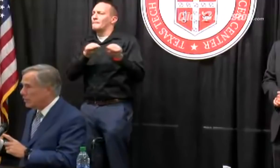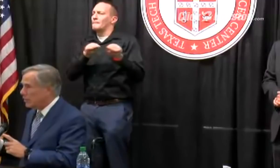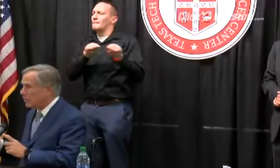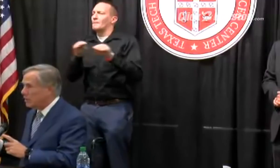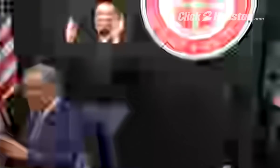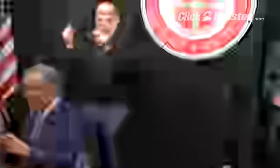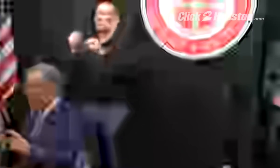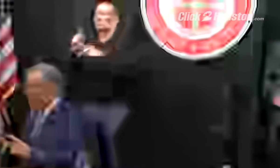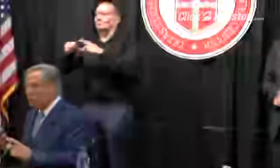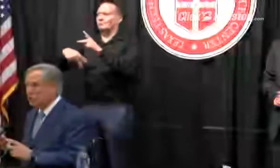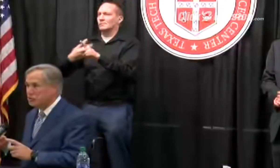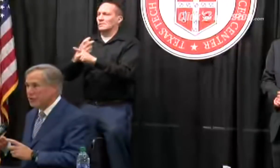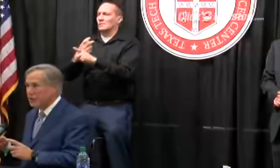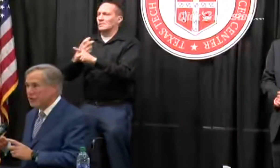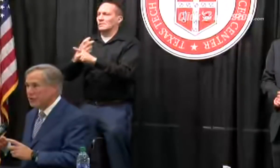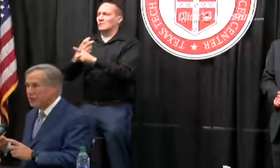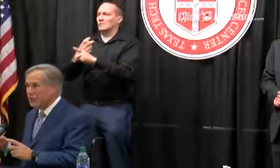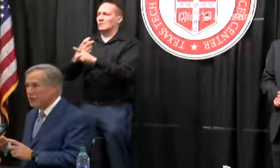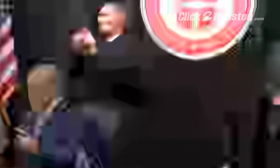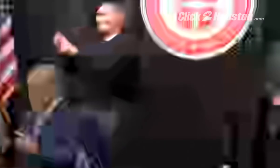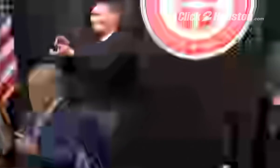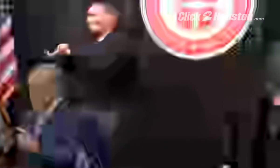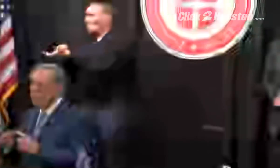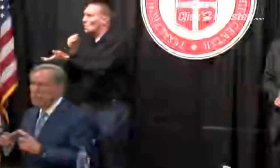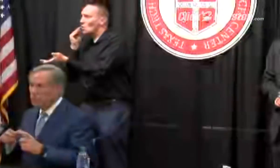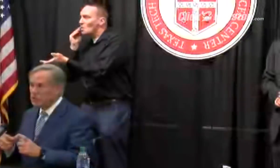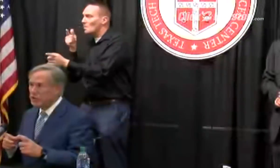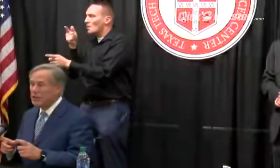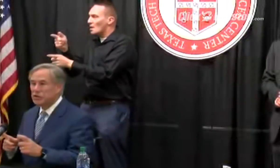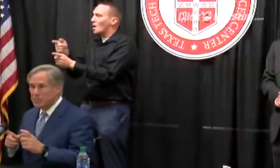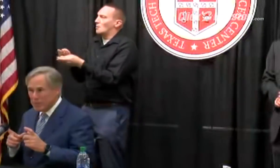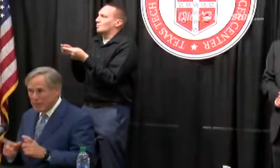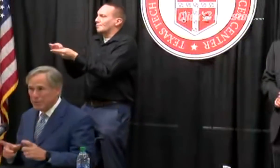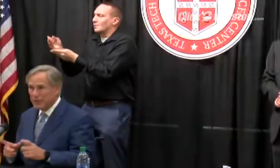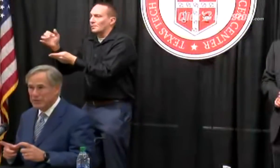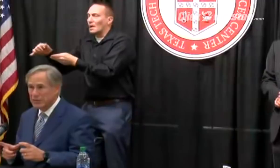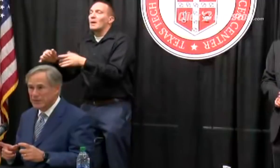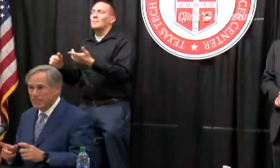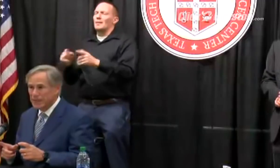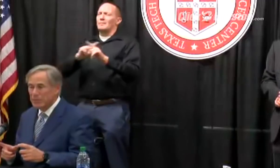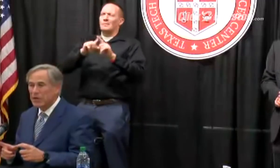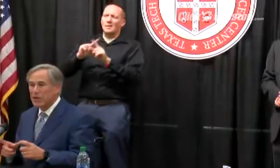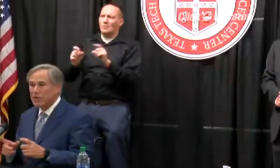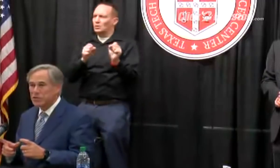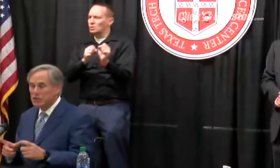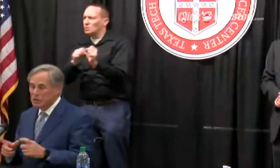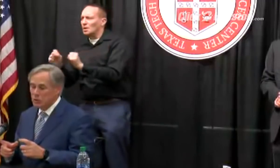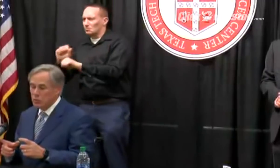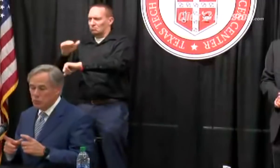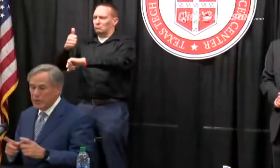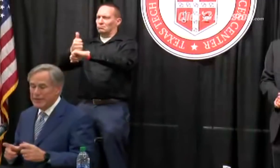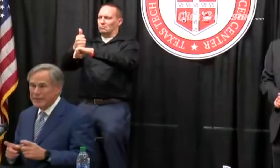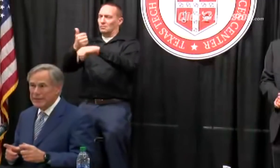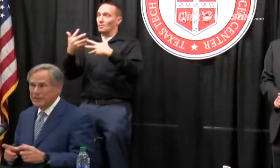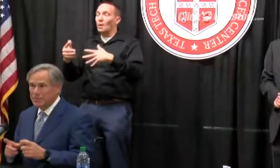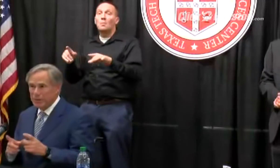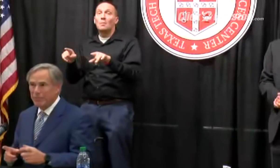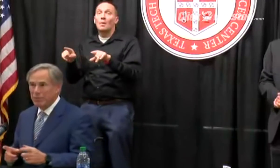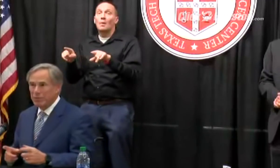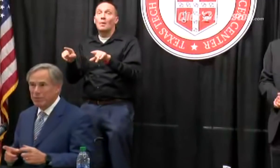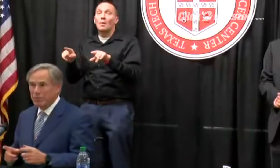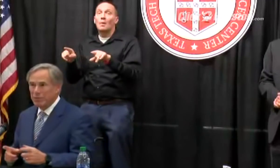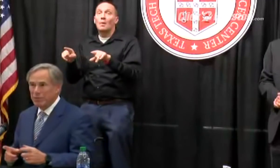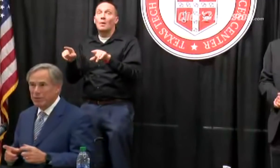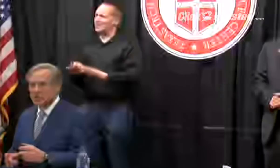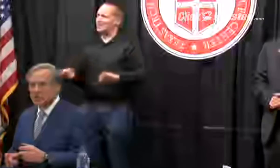on finalizing all these strategies. But I know that they will be reaching out to the public, because we need the